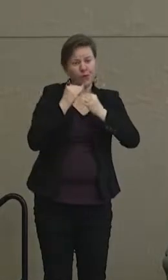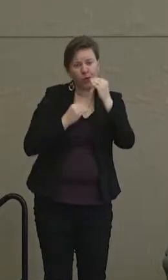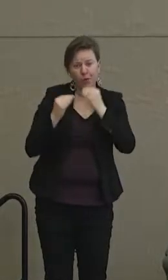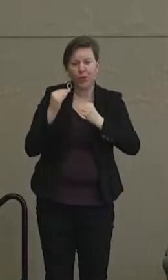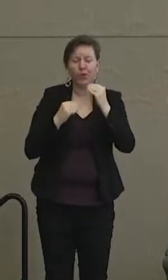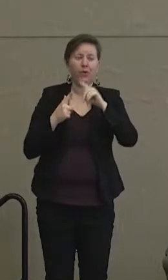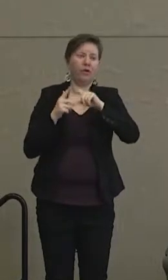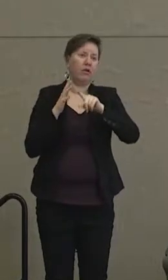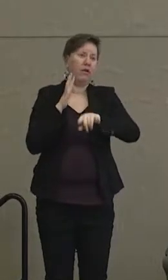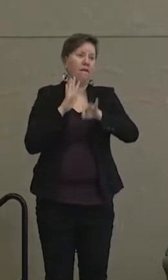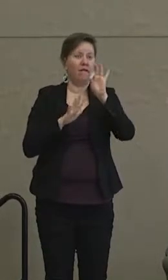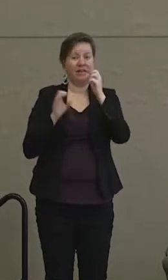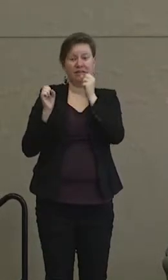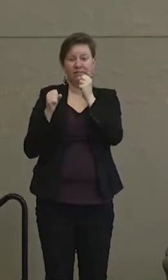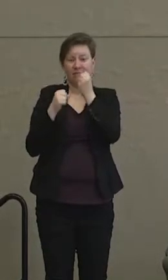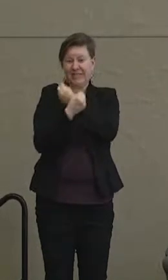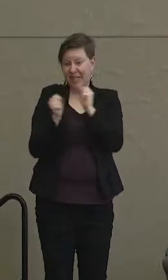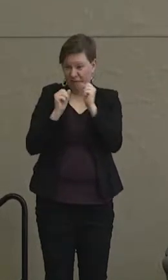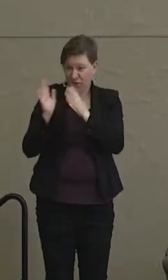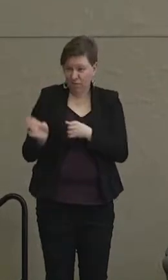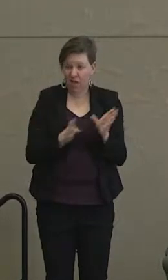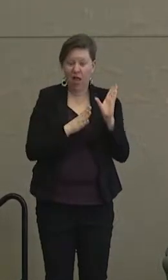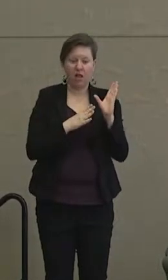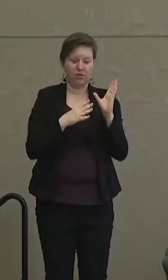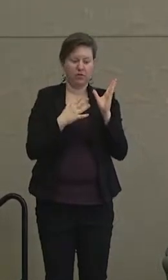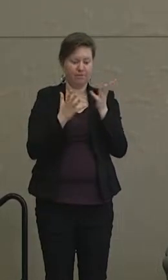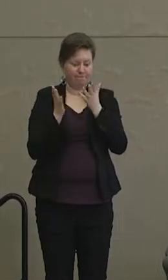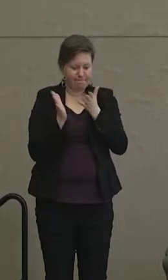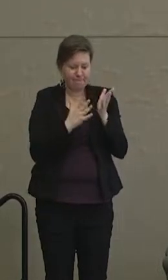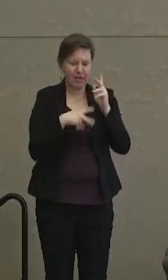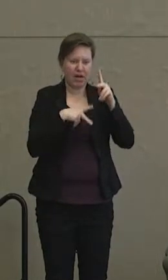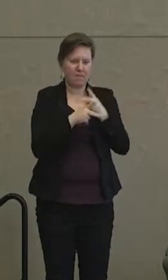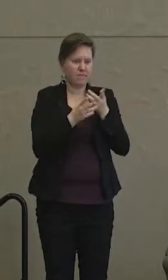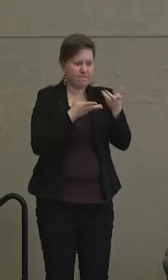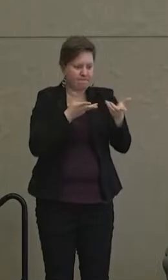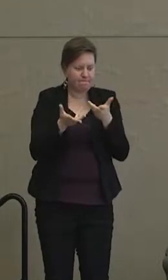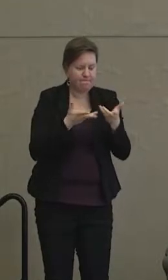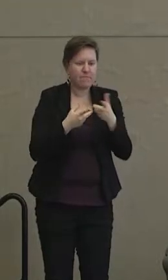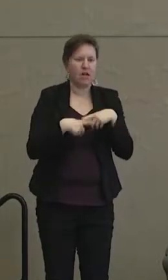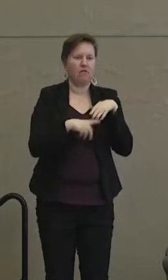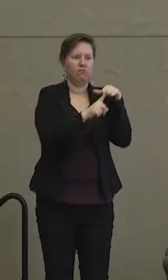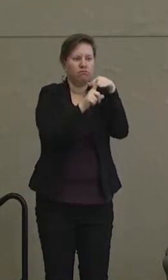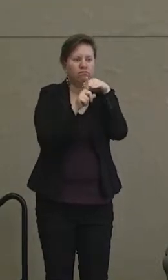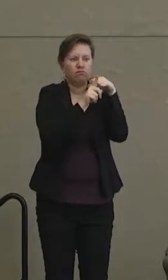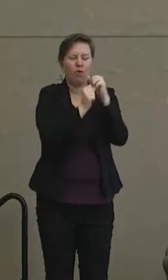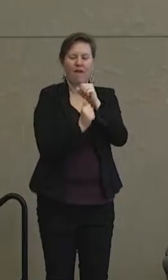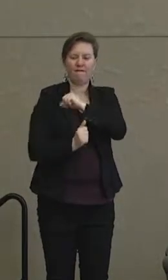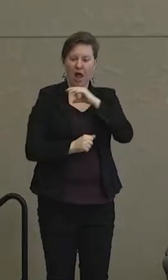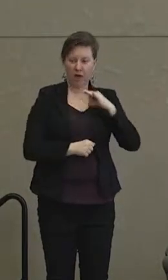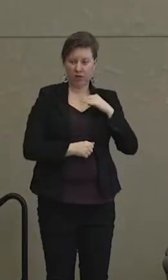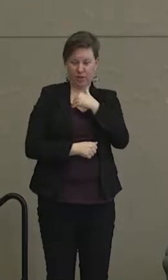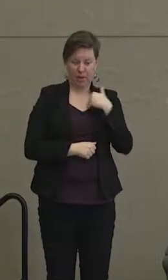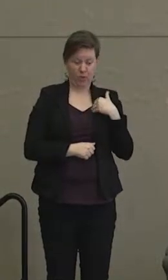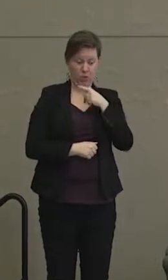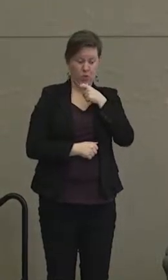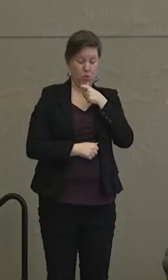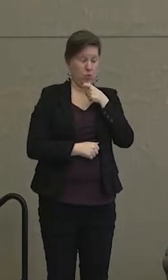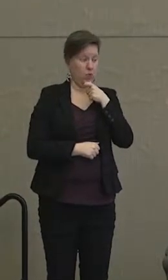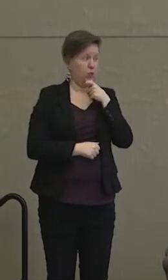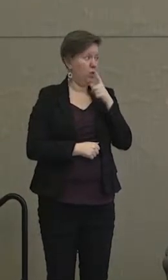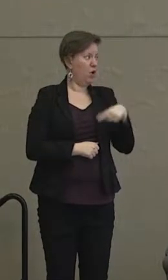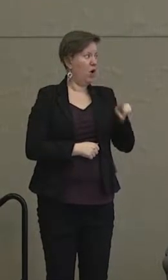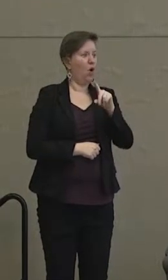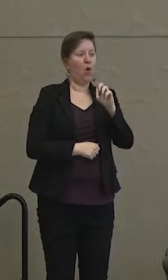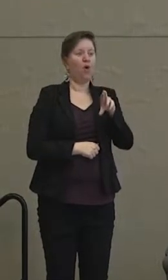to coming up with safety plans, that kind of intervention work. Engaging with faculty members with whom,